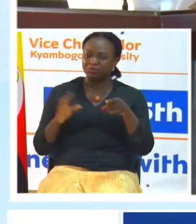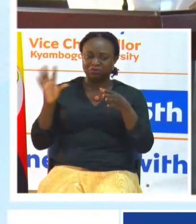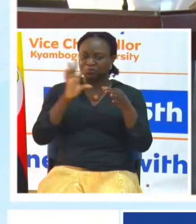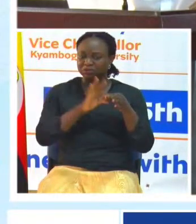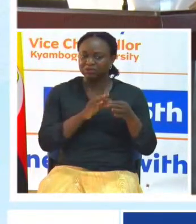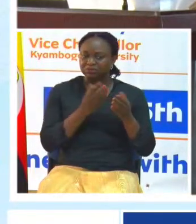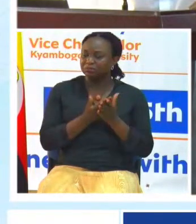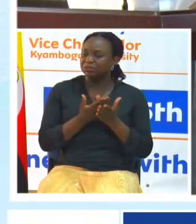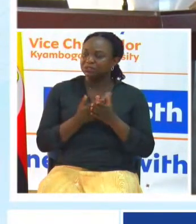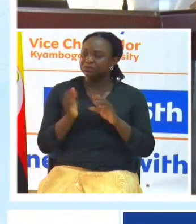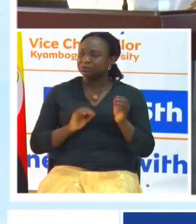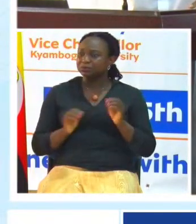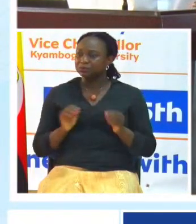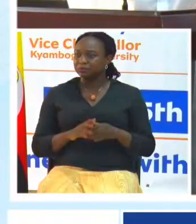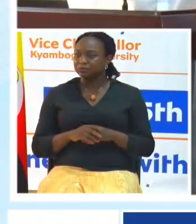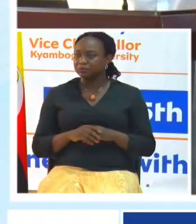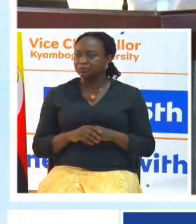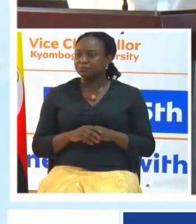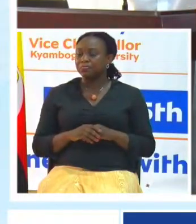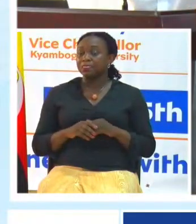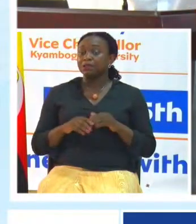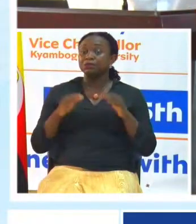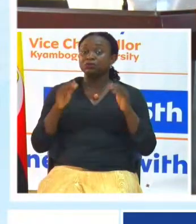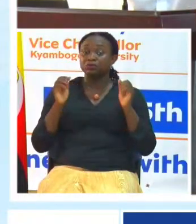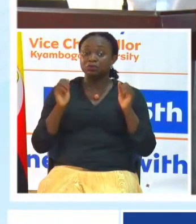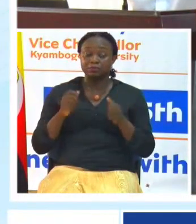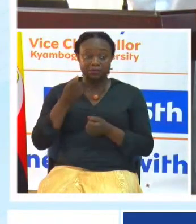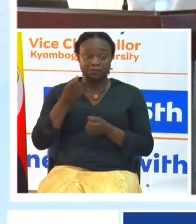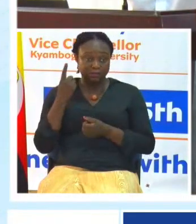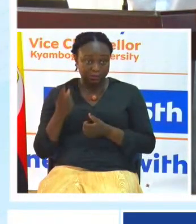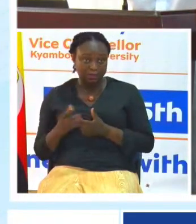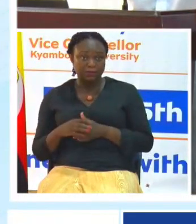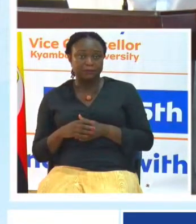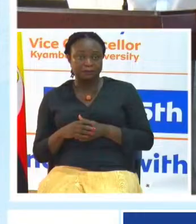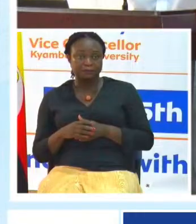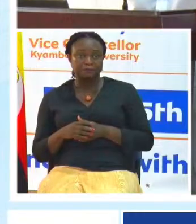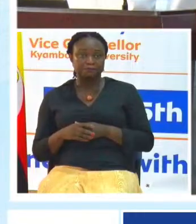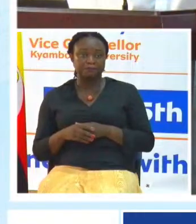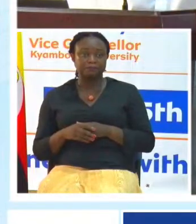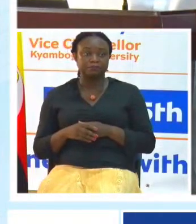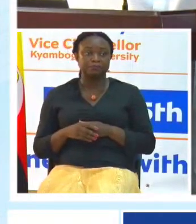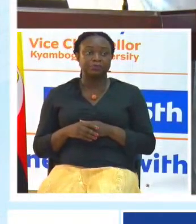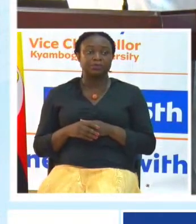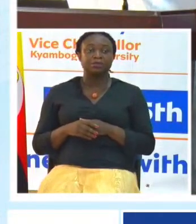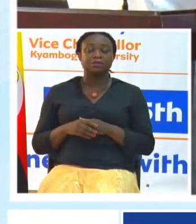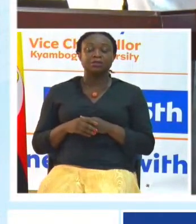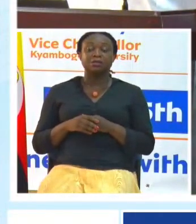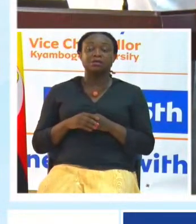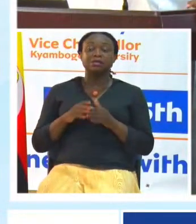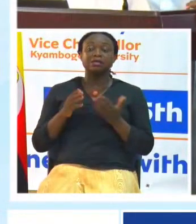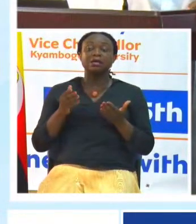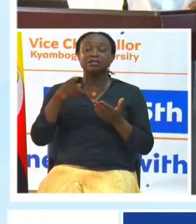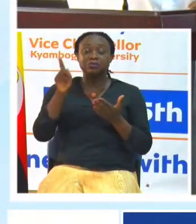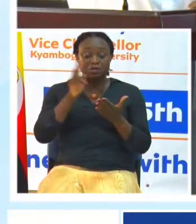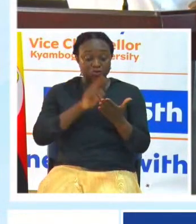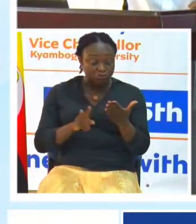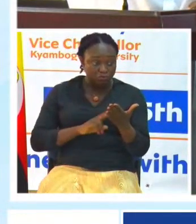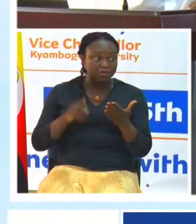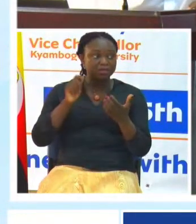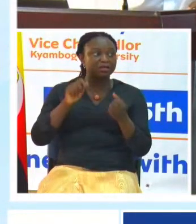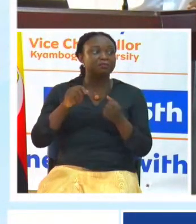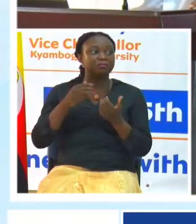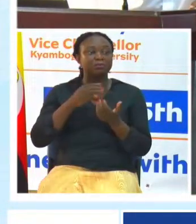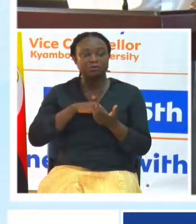okay? So understand, and this can be understood through you reading